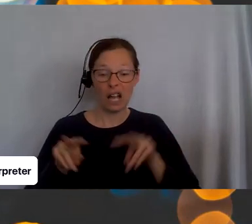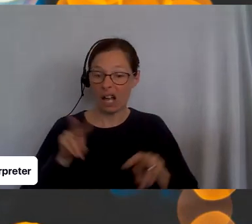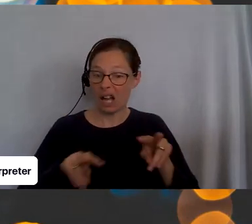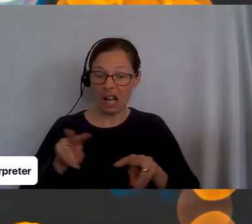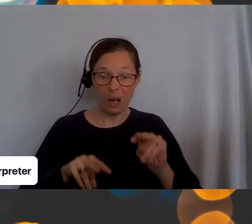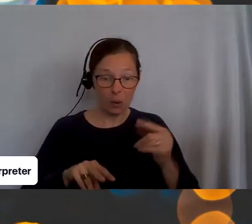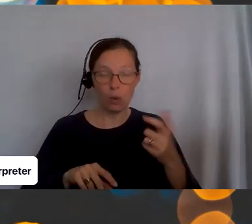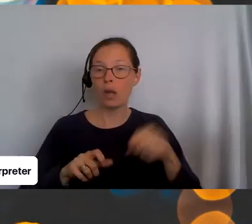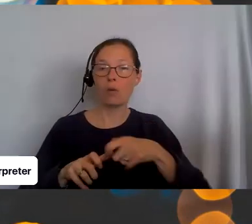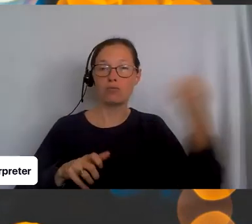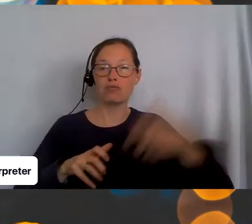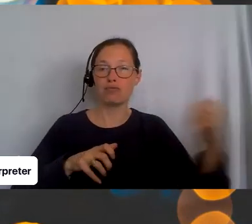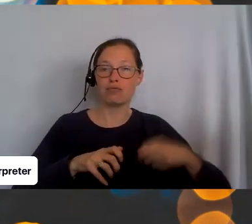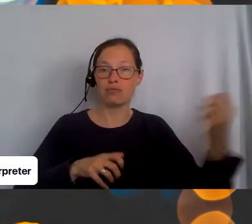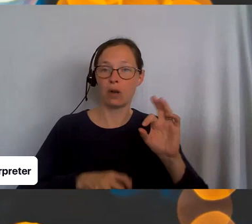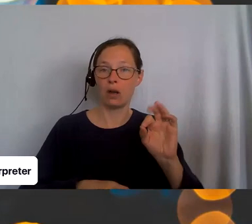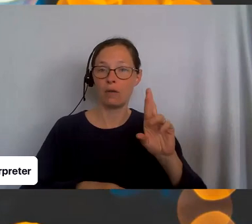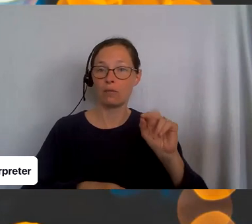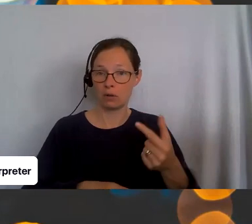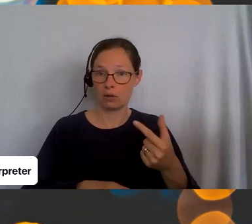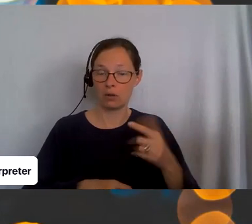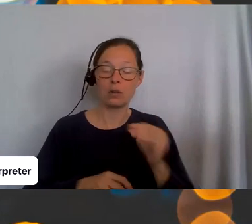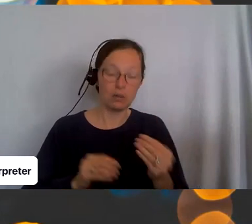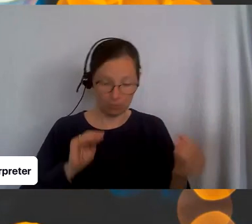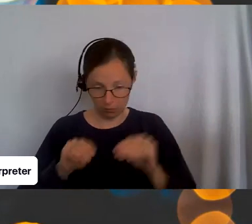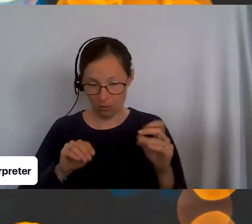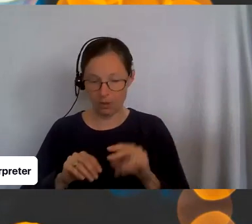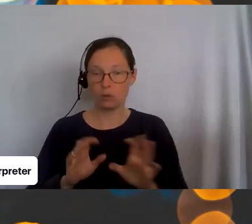and put them back, put the stitches back on a needle and redo it.